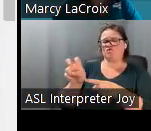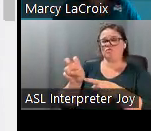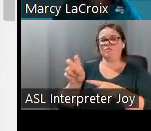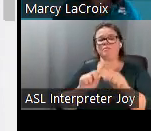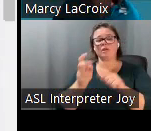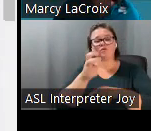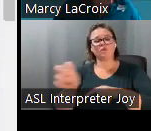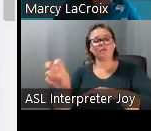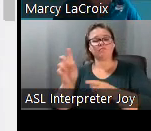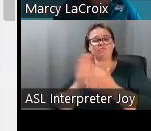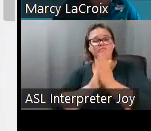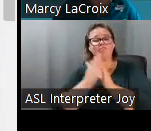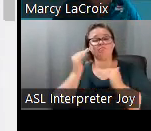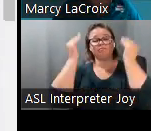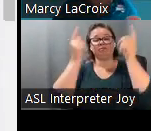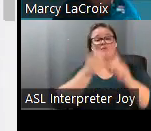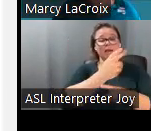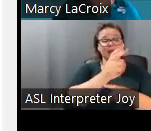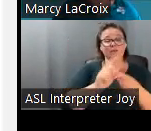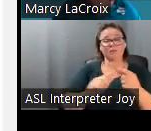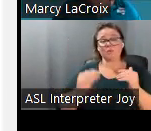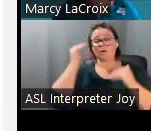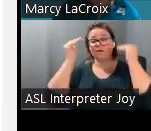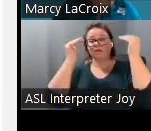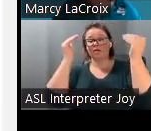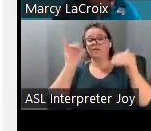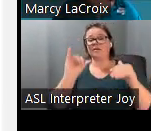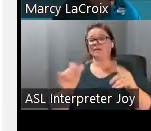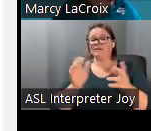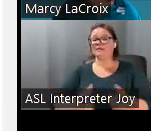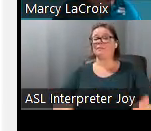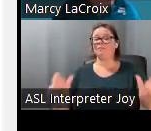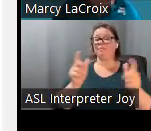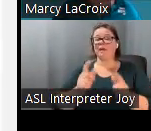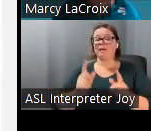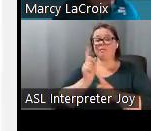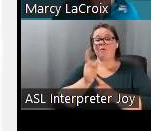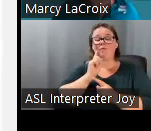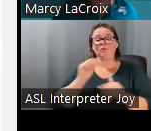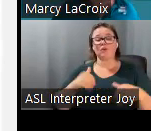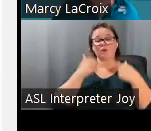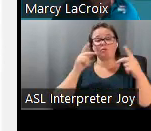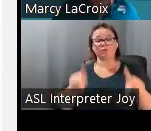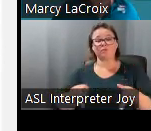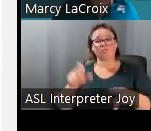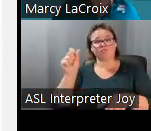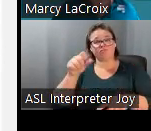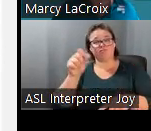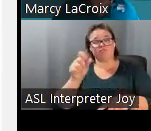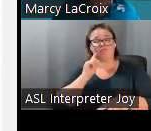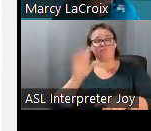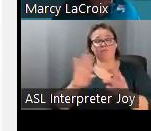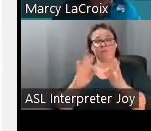to adulthood, from high school to adulthood, that's a pretty big moment for a young person and for their family.